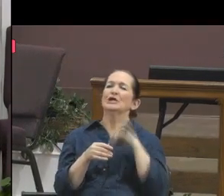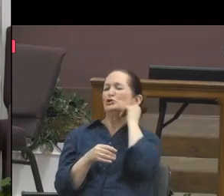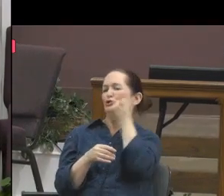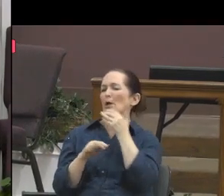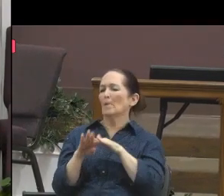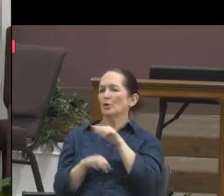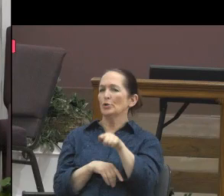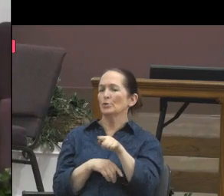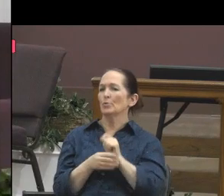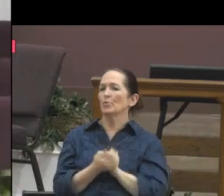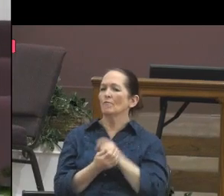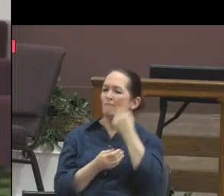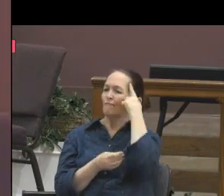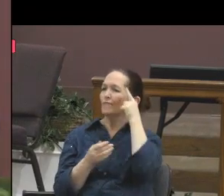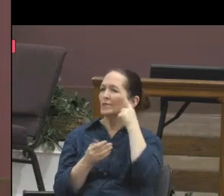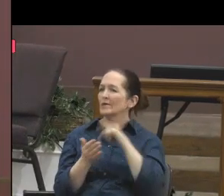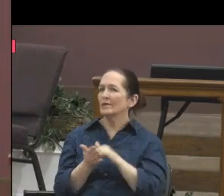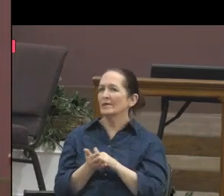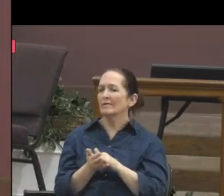Shame on you.